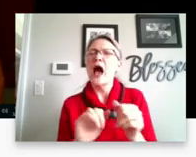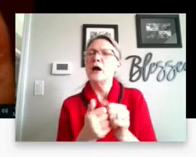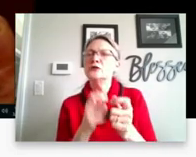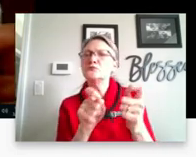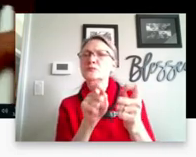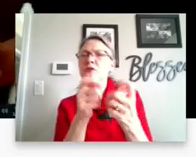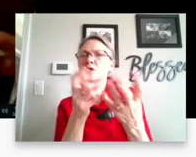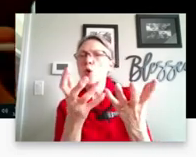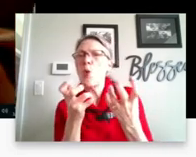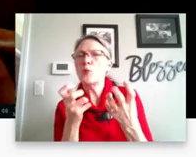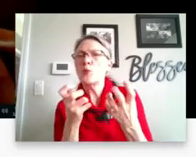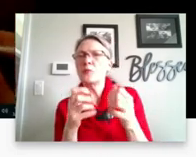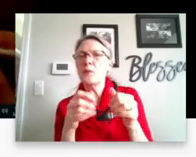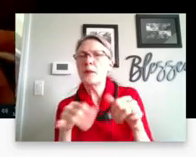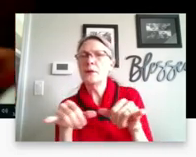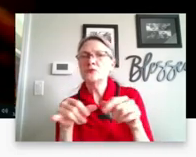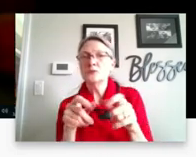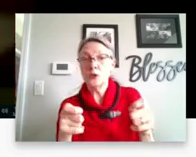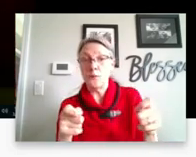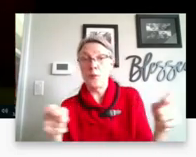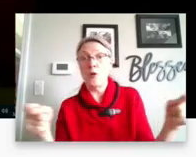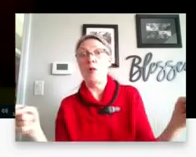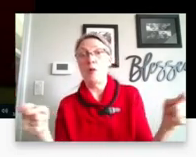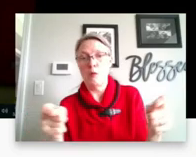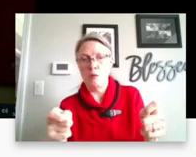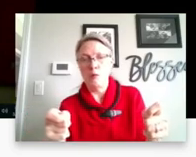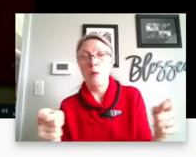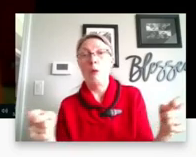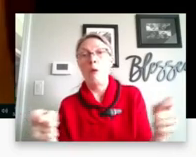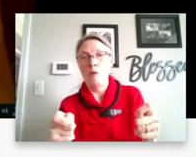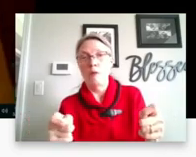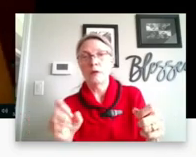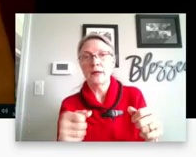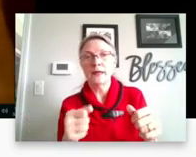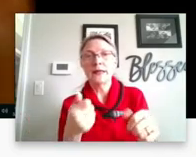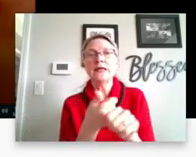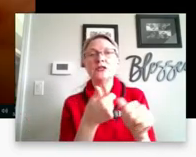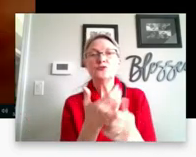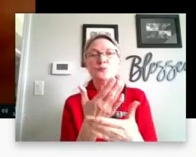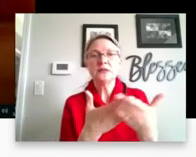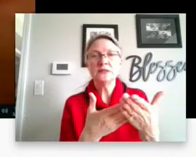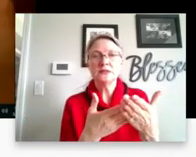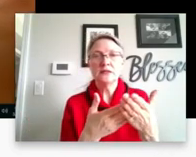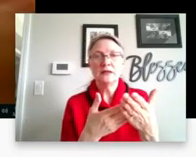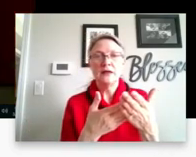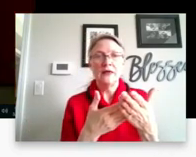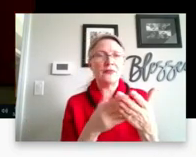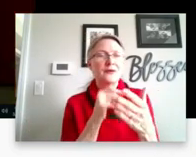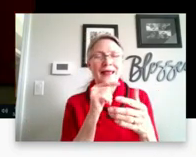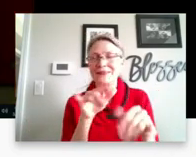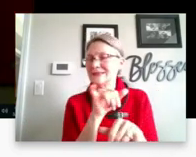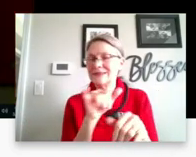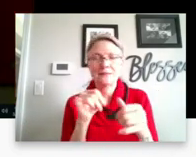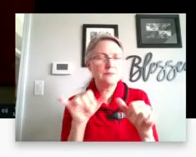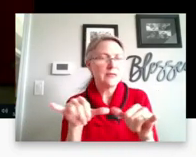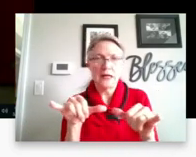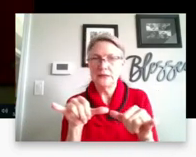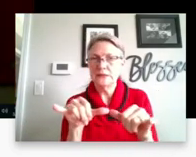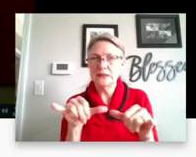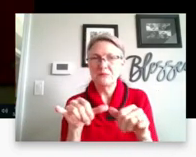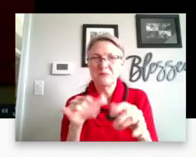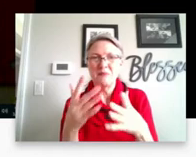my measurements. Each of these pieces of yarn is none of them are exactly the same size, and so it